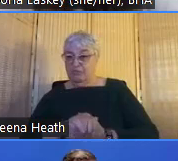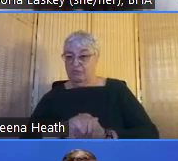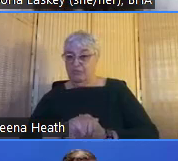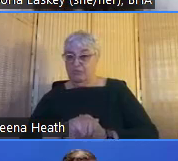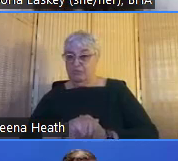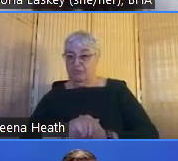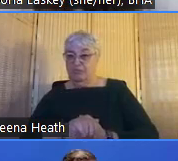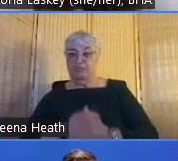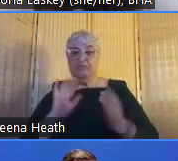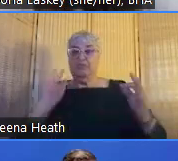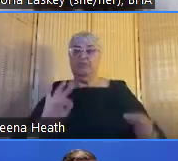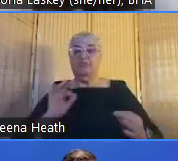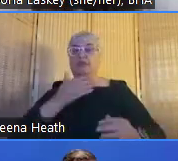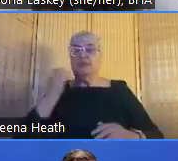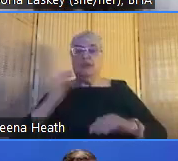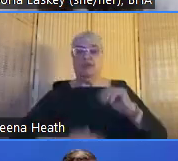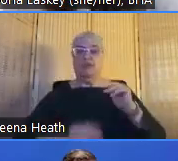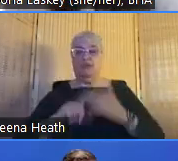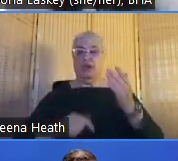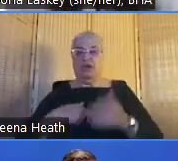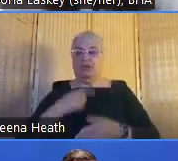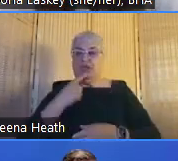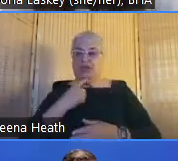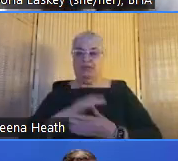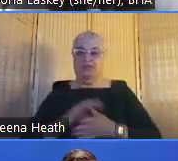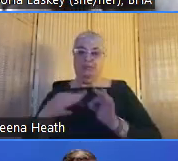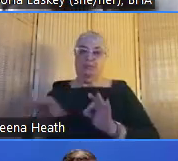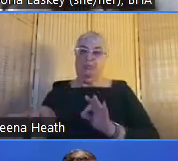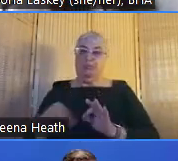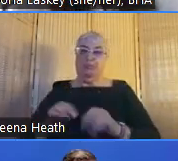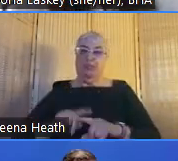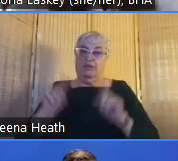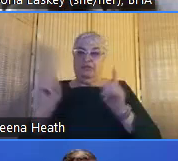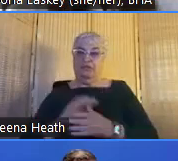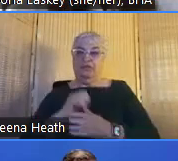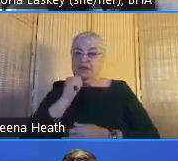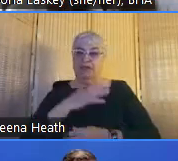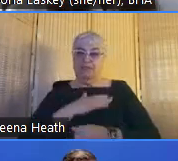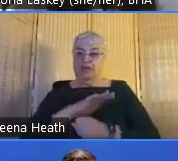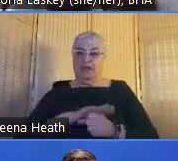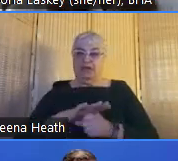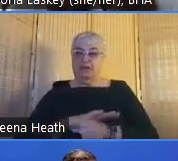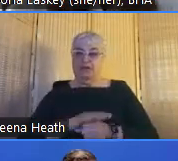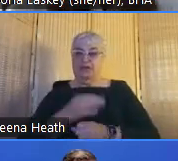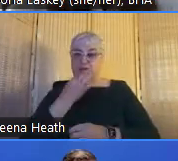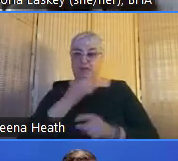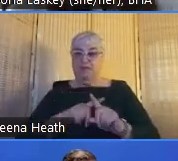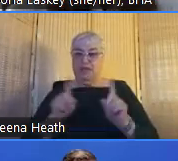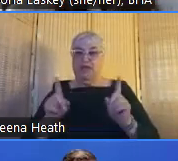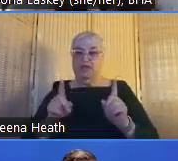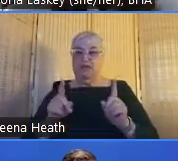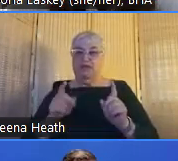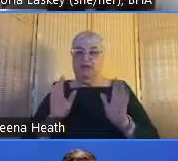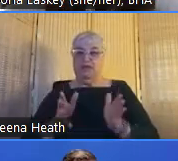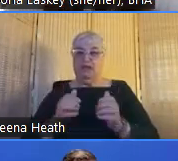That's fantastic. That's so much more helpful than what I wrote. This is not my area of expertise, but I was